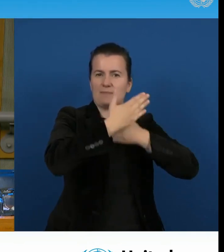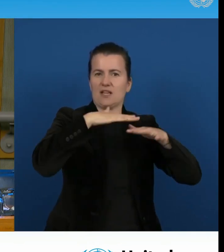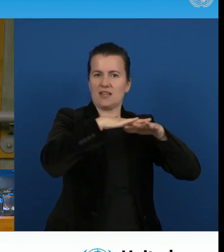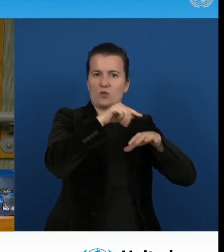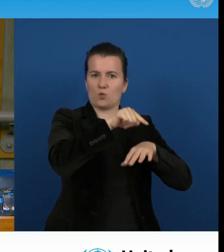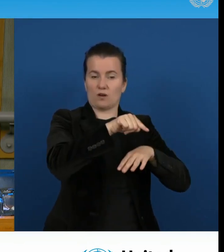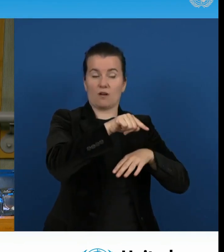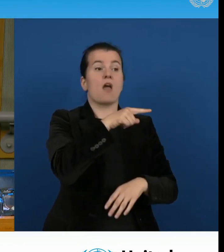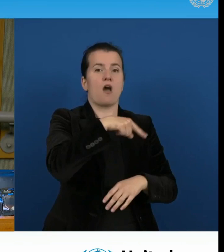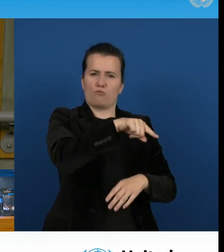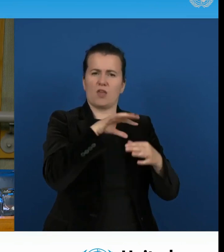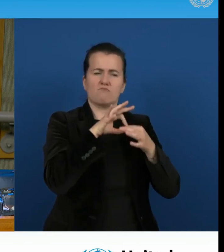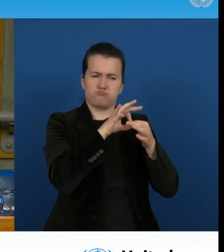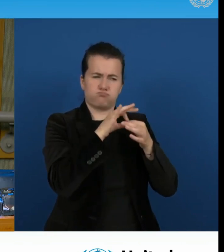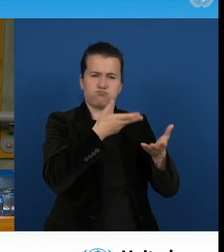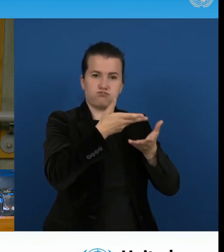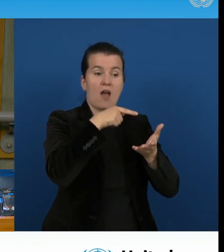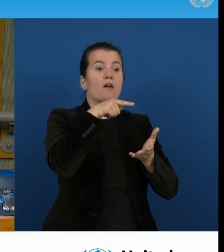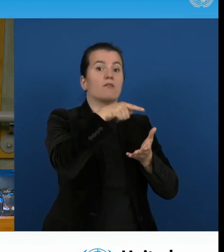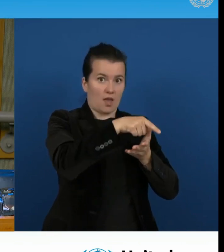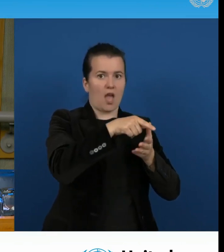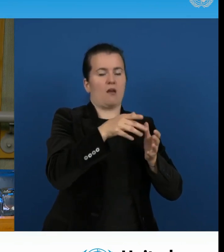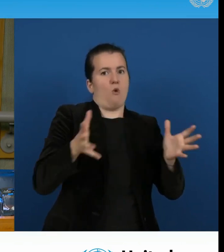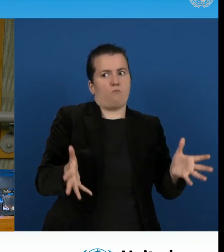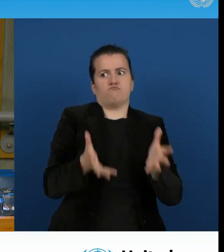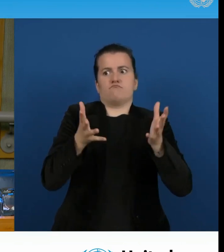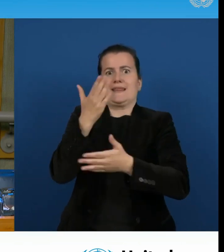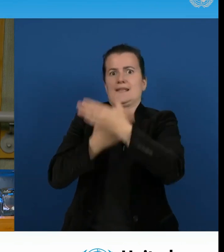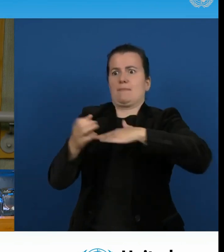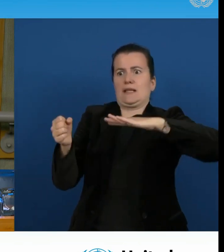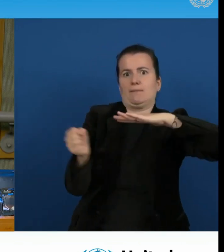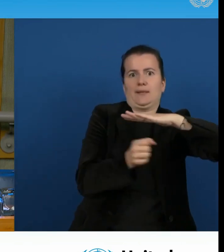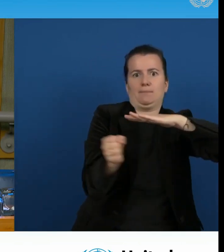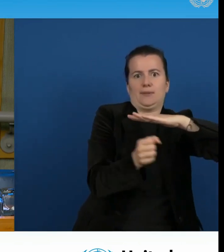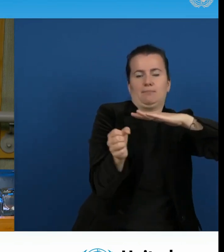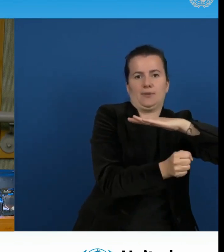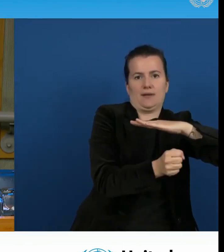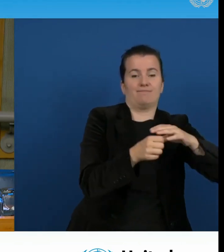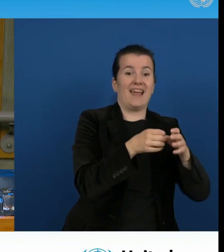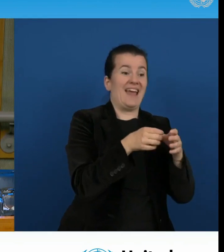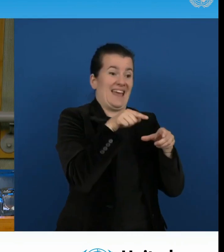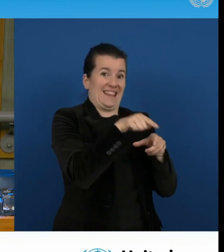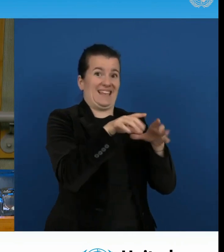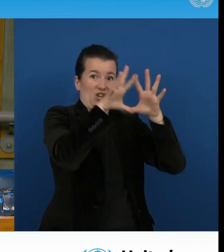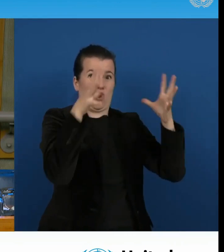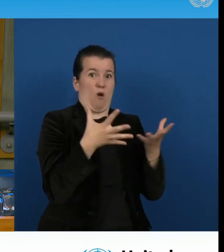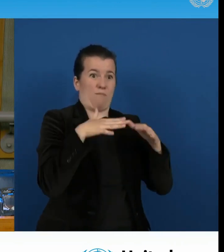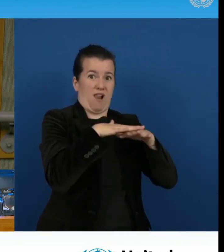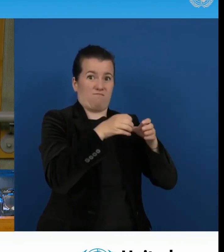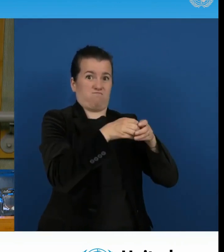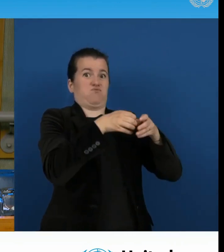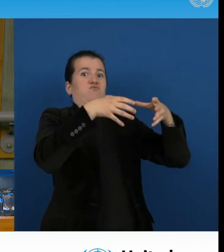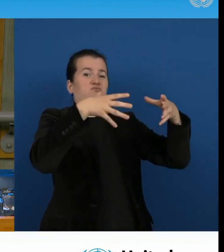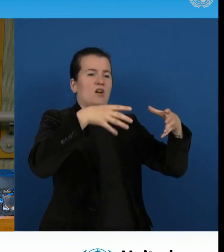with disabilities within business communities worldwide. This global network has been instrumental for over a decade in developing, identifying,